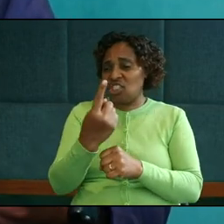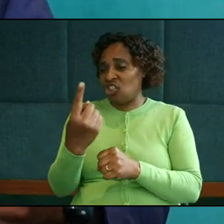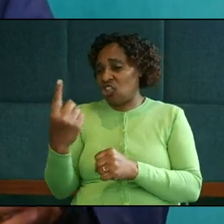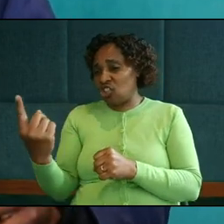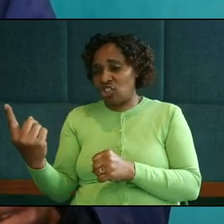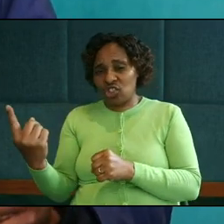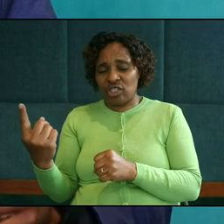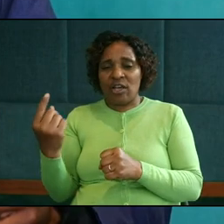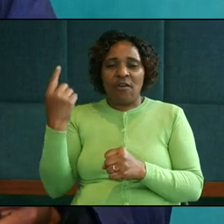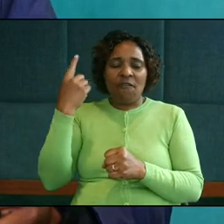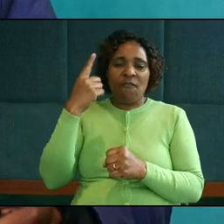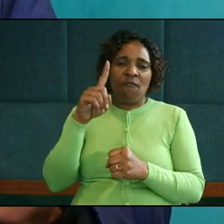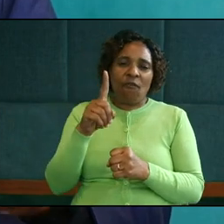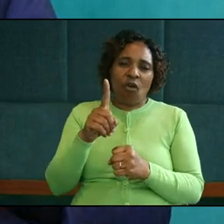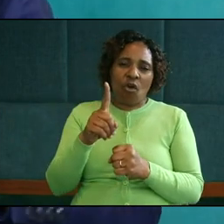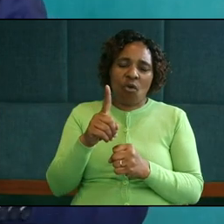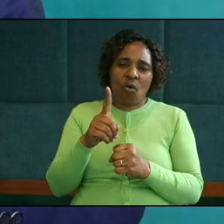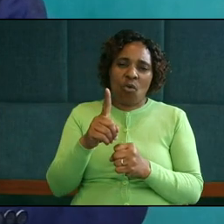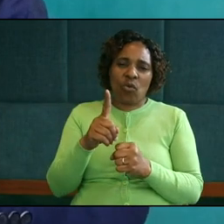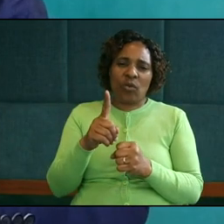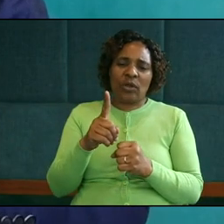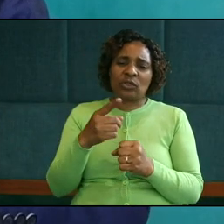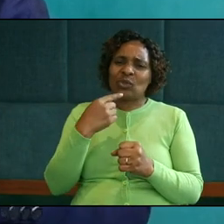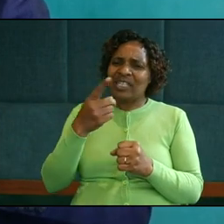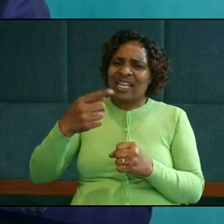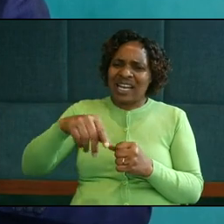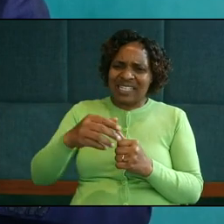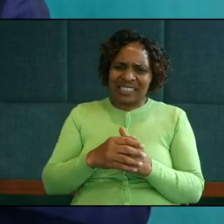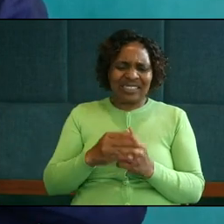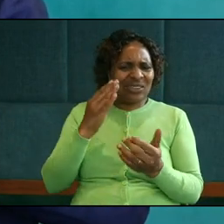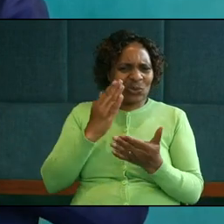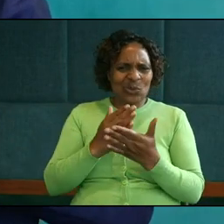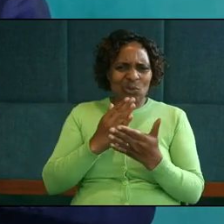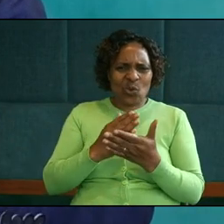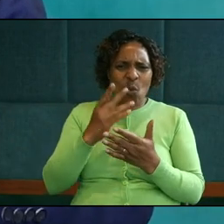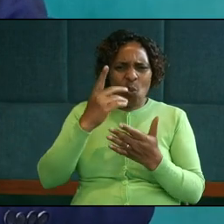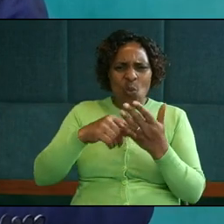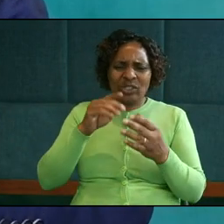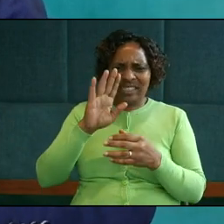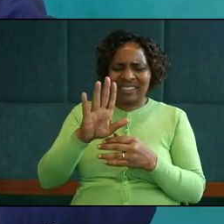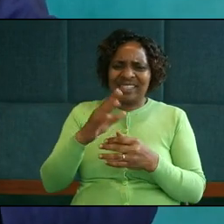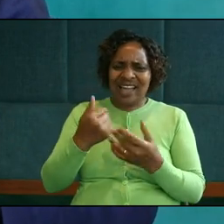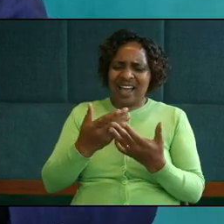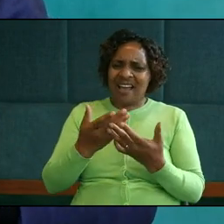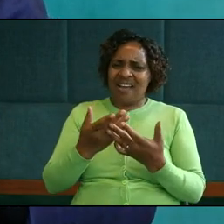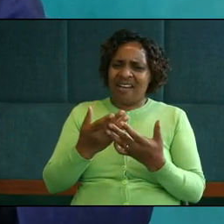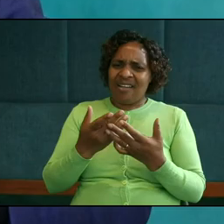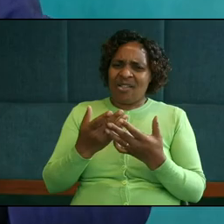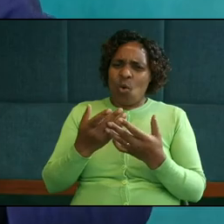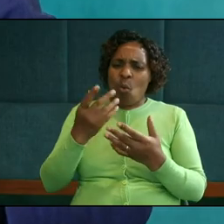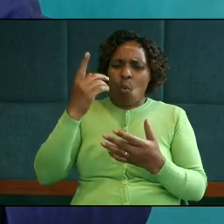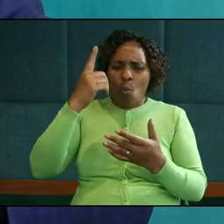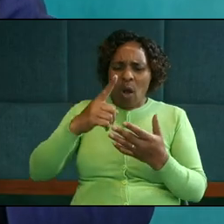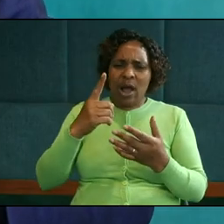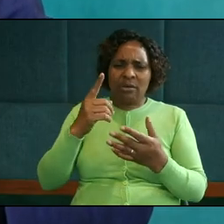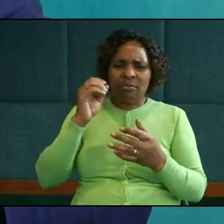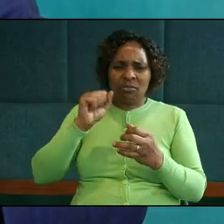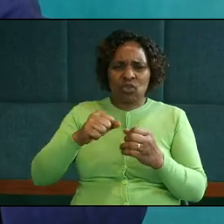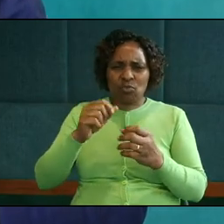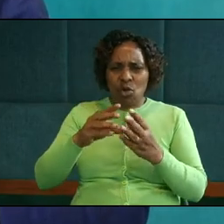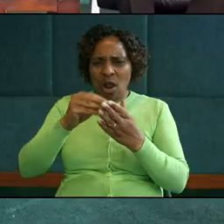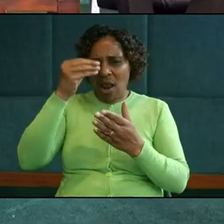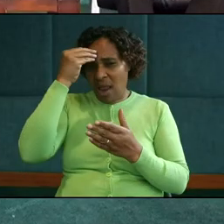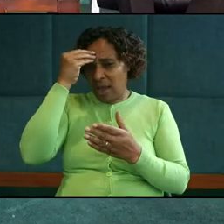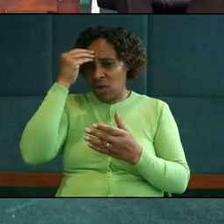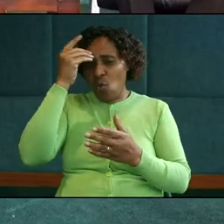two minutes each, or just to tell us really what is their parting shot. What do you think that one should learn from this lesson? What did